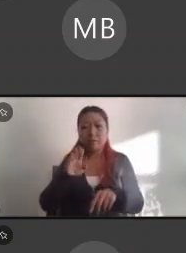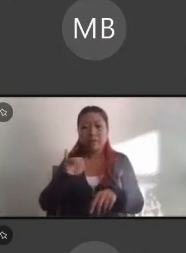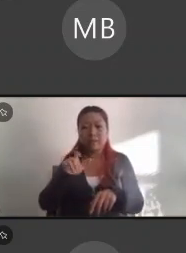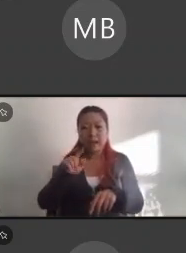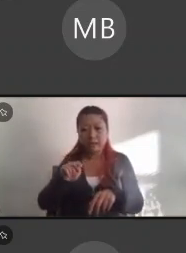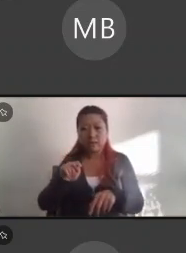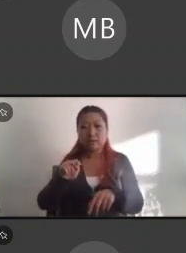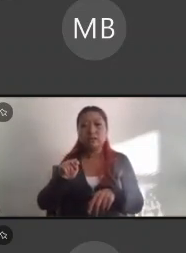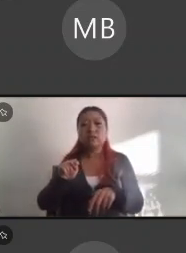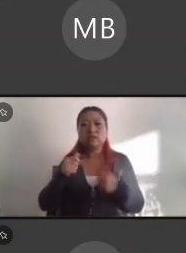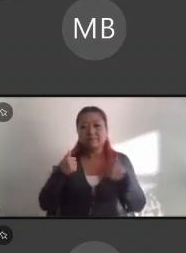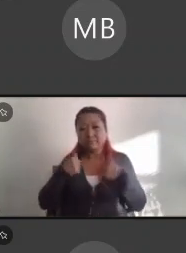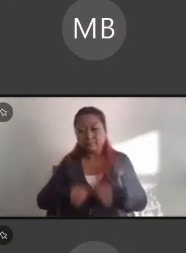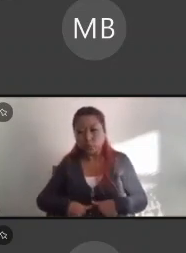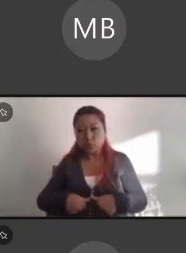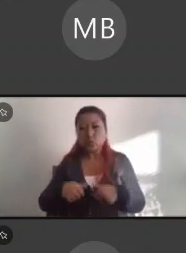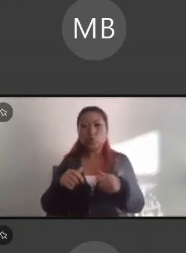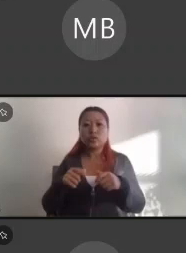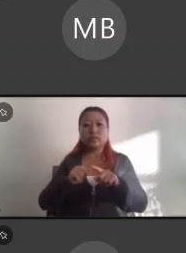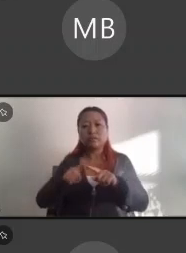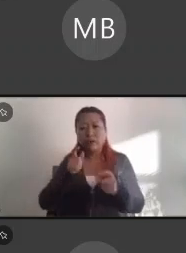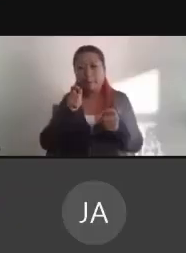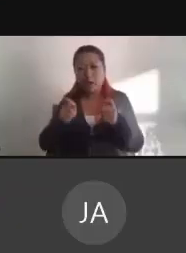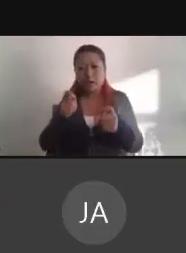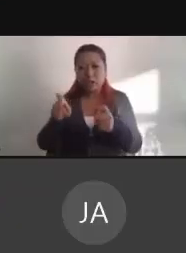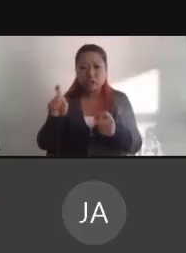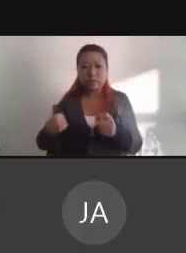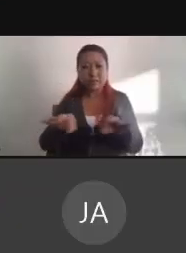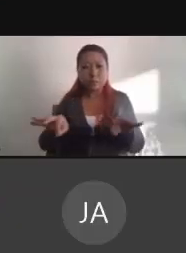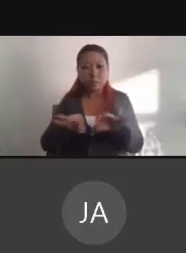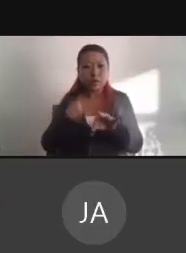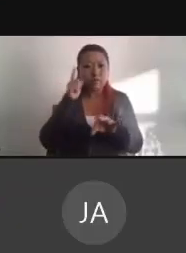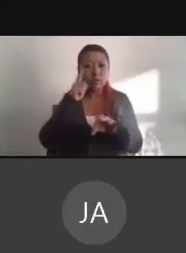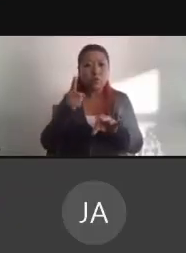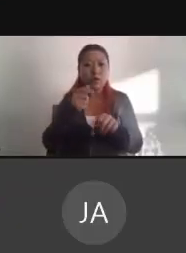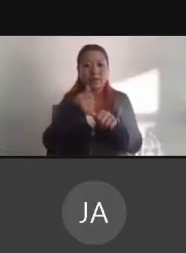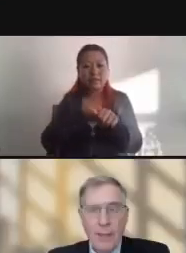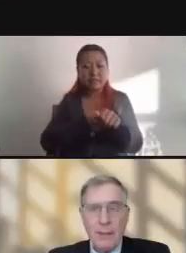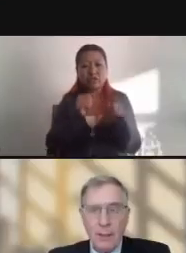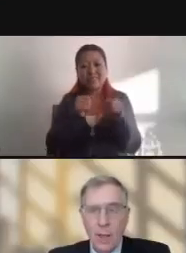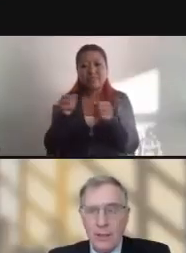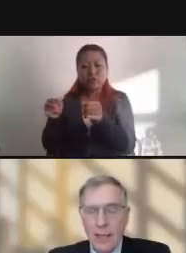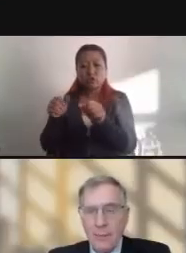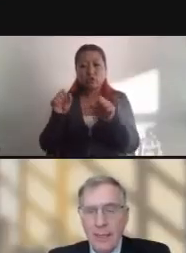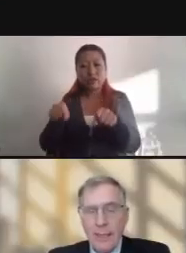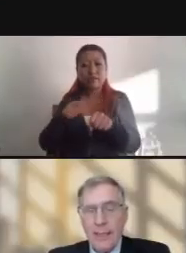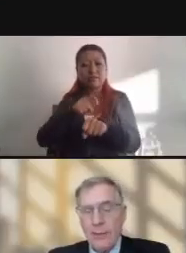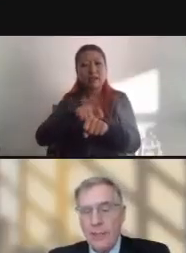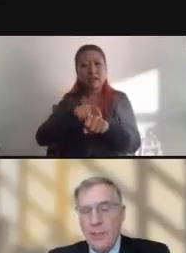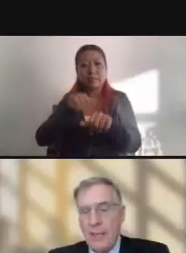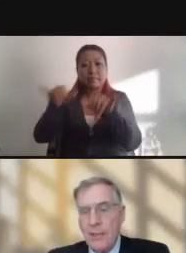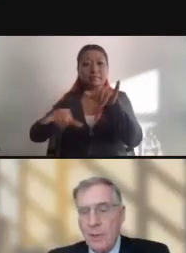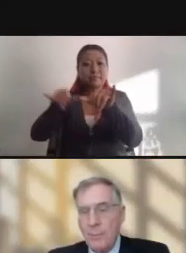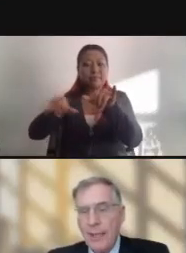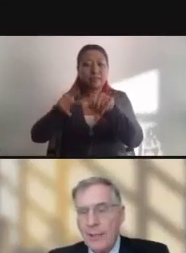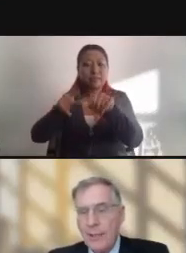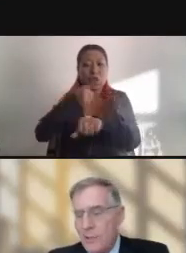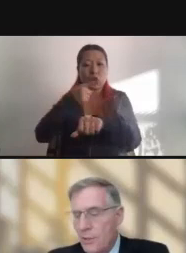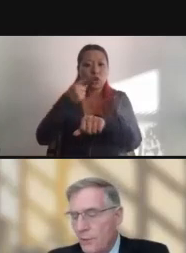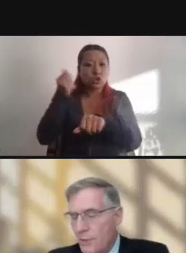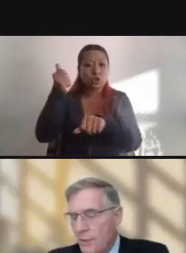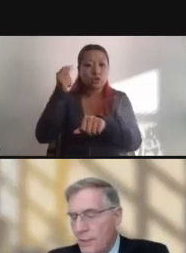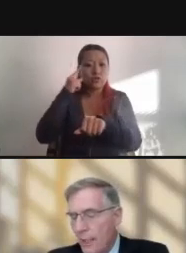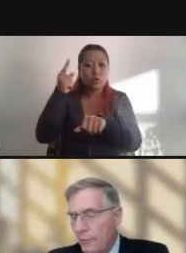combinations, those modifications that need to be made for individuals to be able to spend a long time either in space or on a